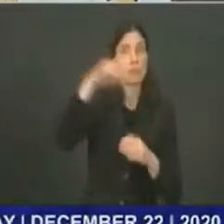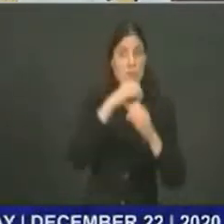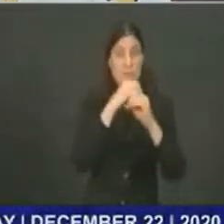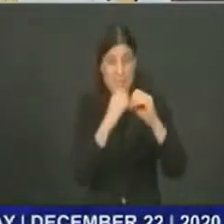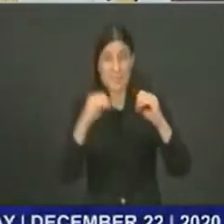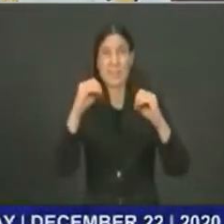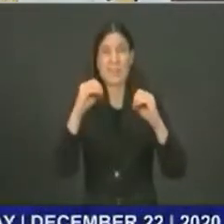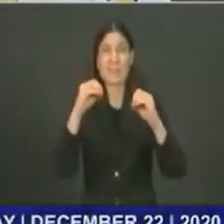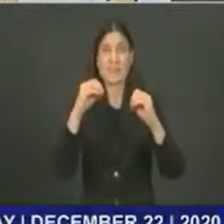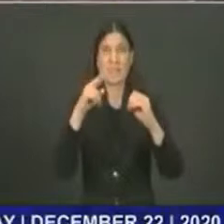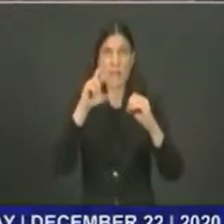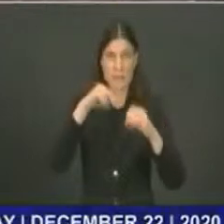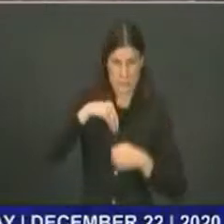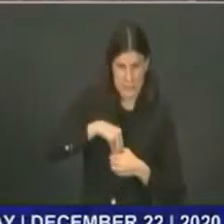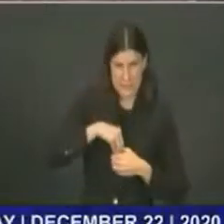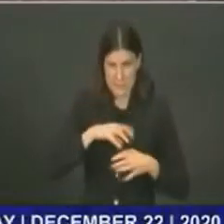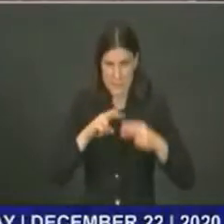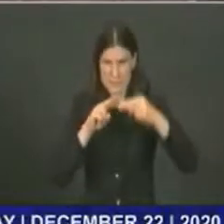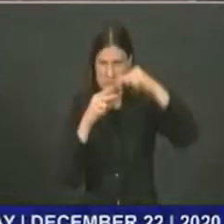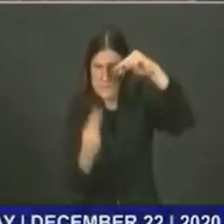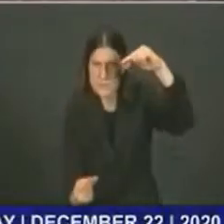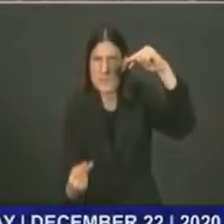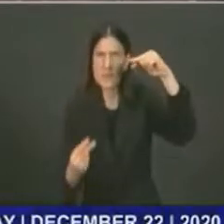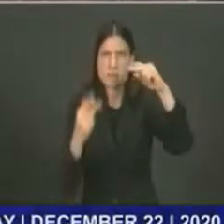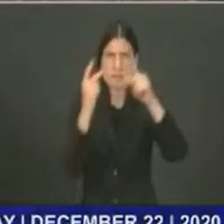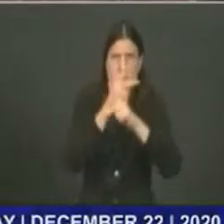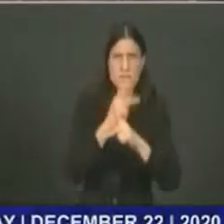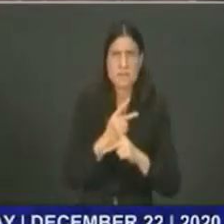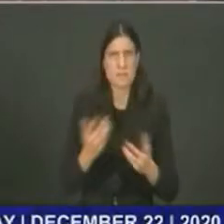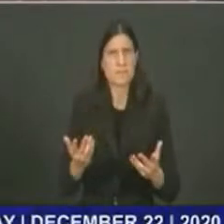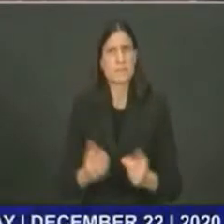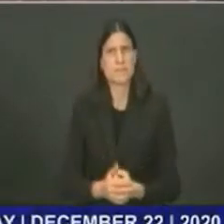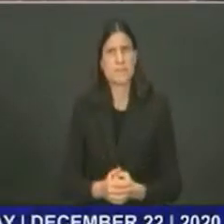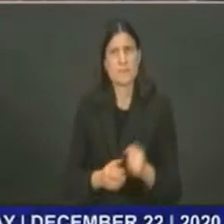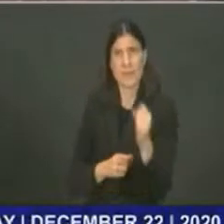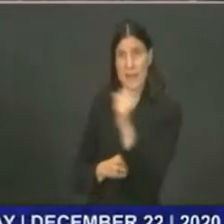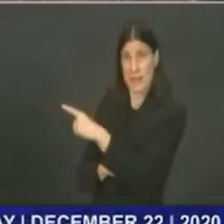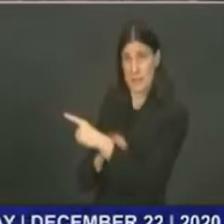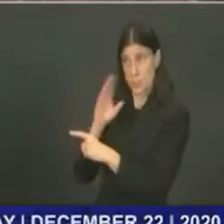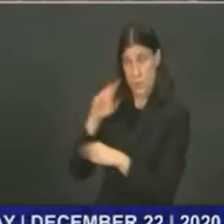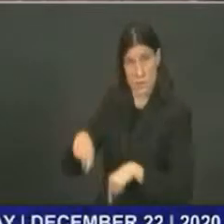And Governor, travel restrictions, other countries have done so. Do you think the federal government should follow suit?